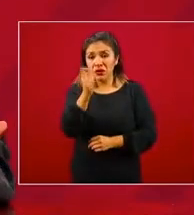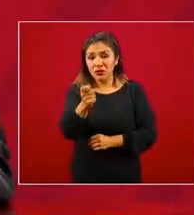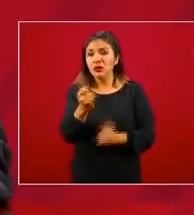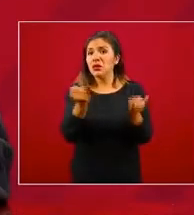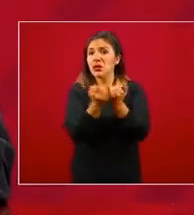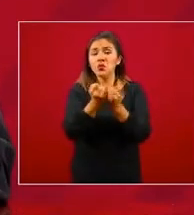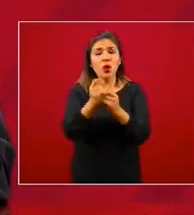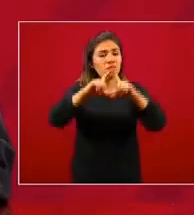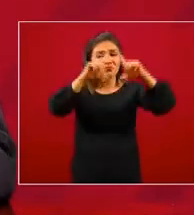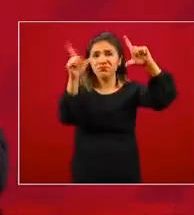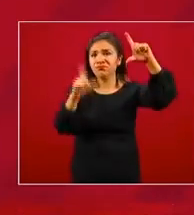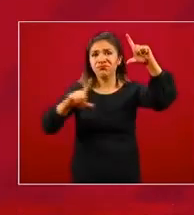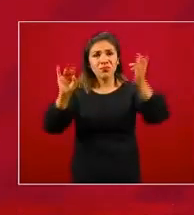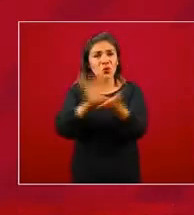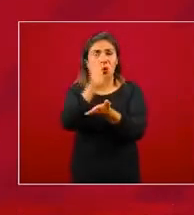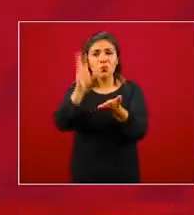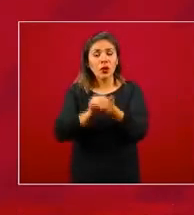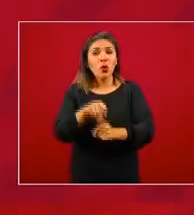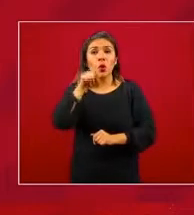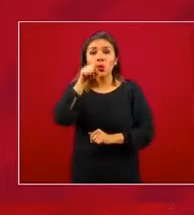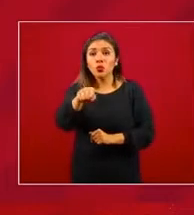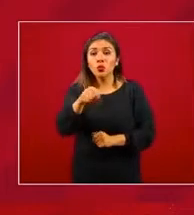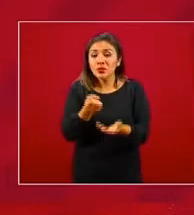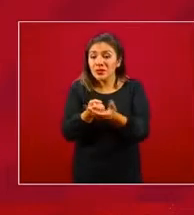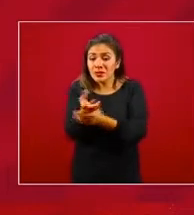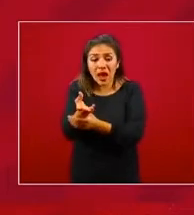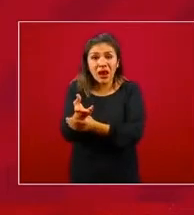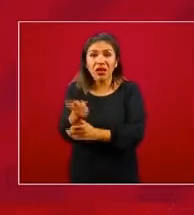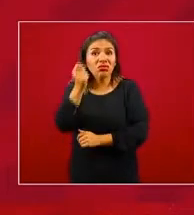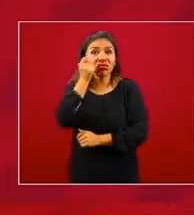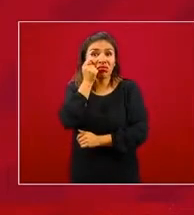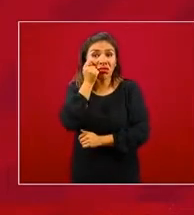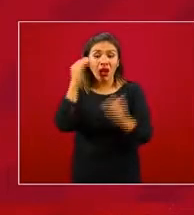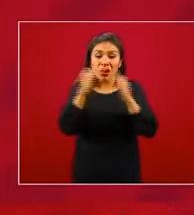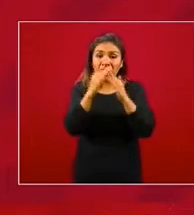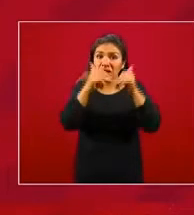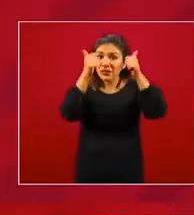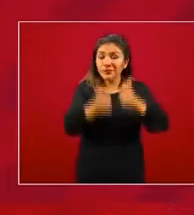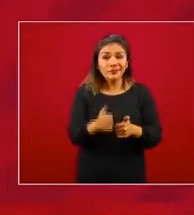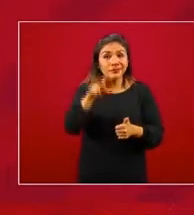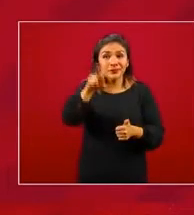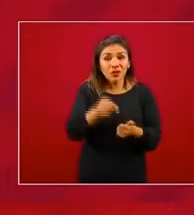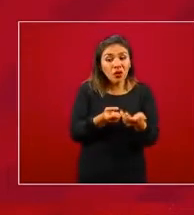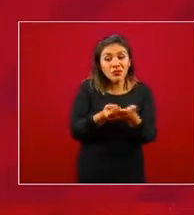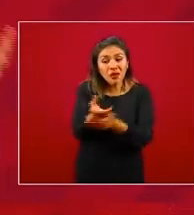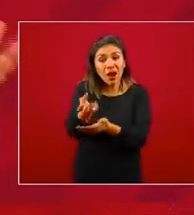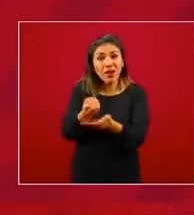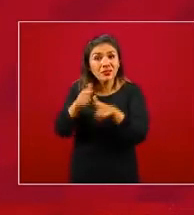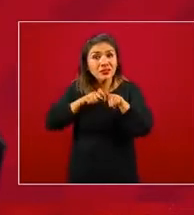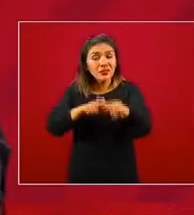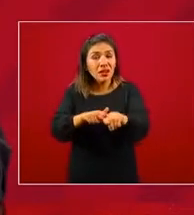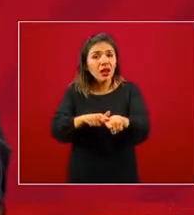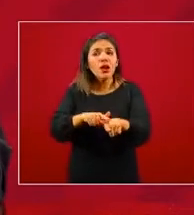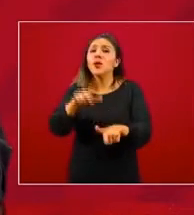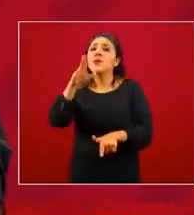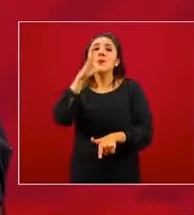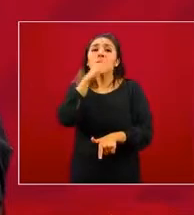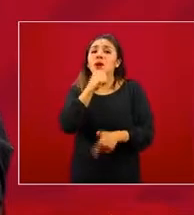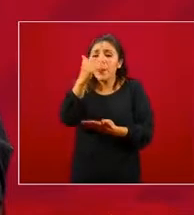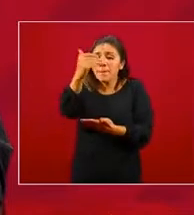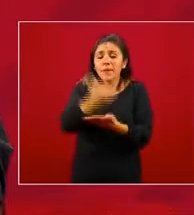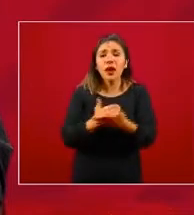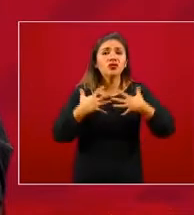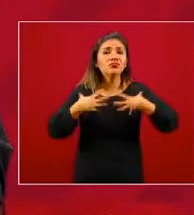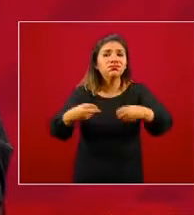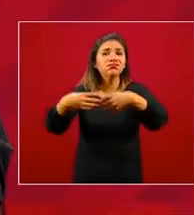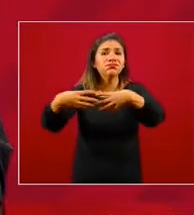very correct say, and this applies to all of Mexico. If we don't reduce mobility and stay at home, we're not going to